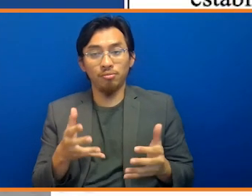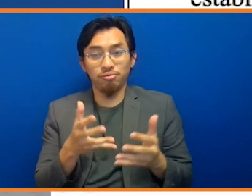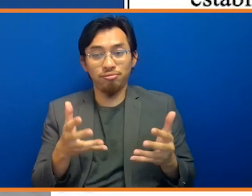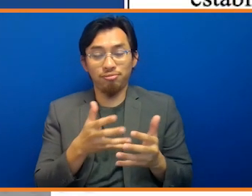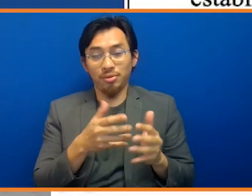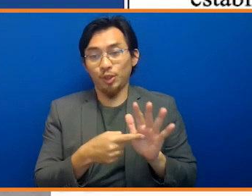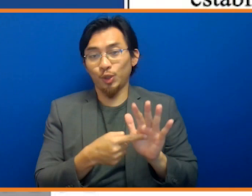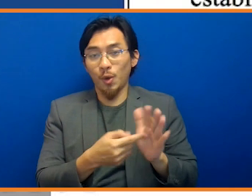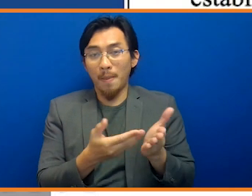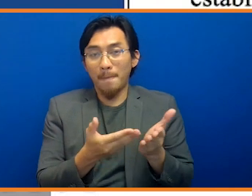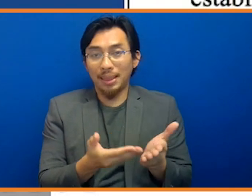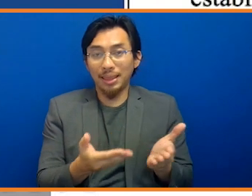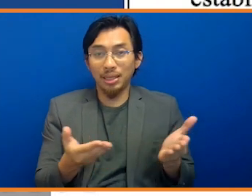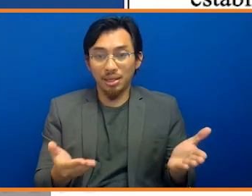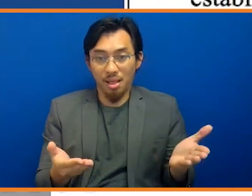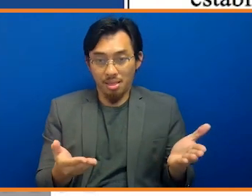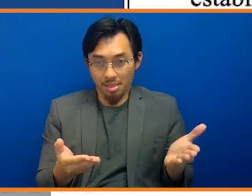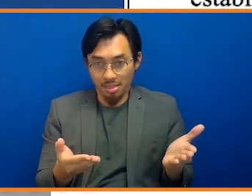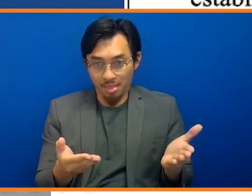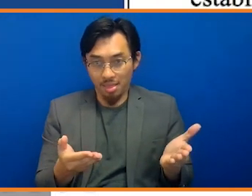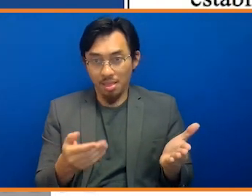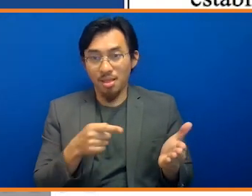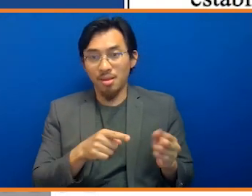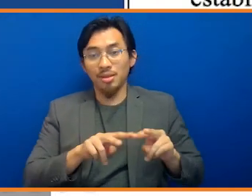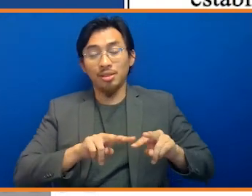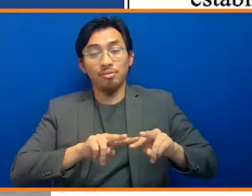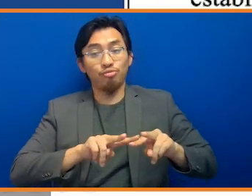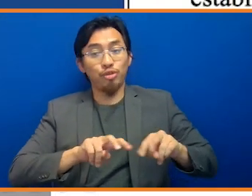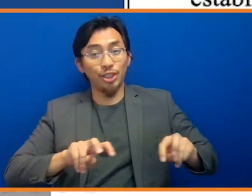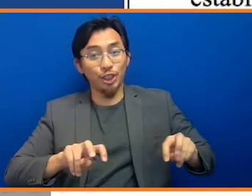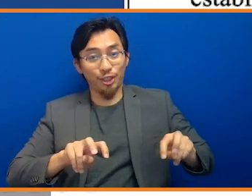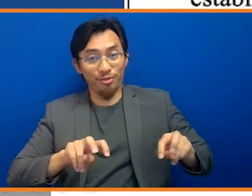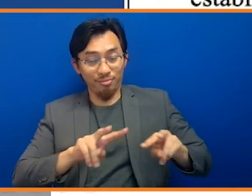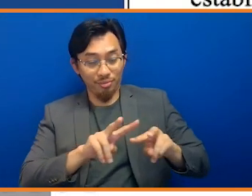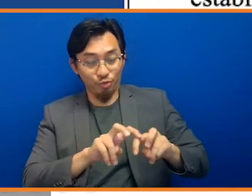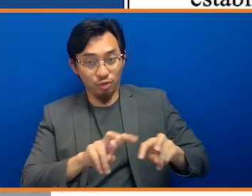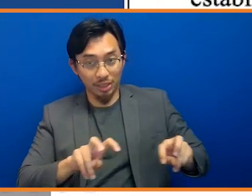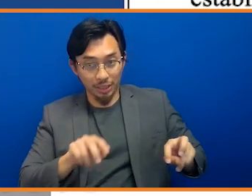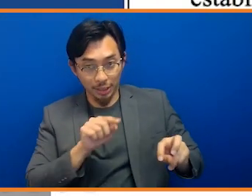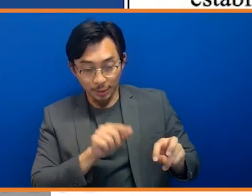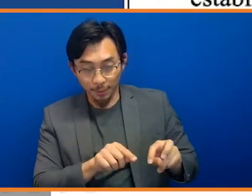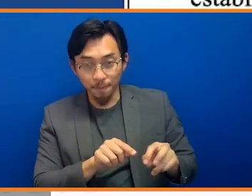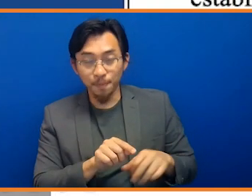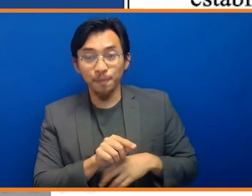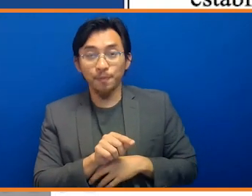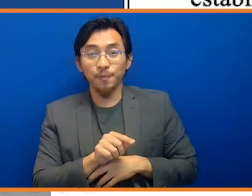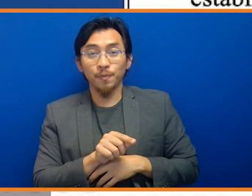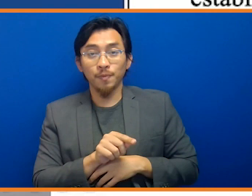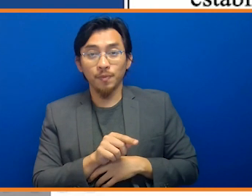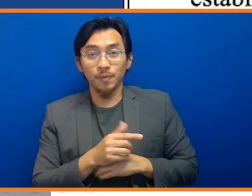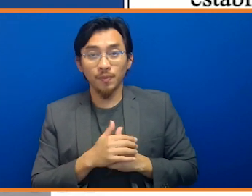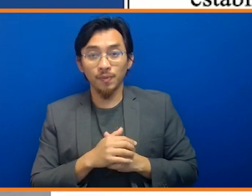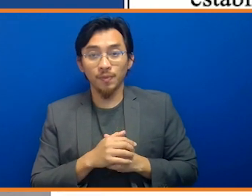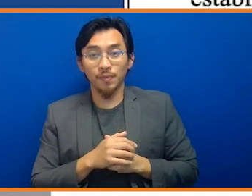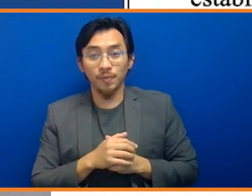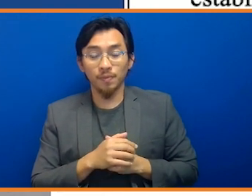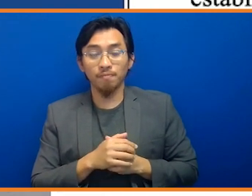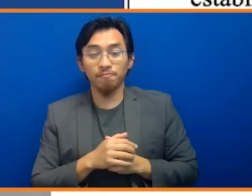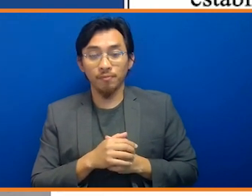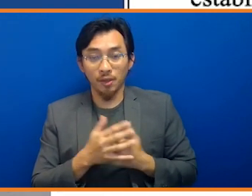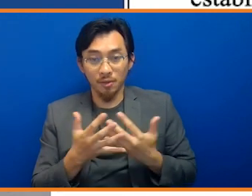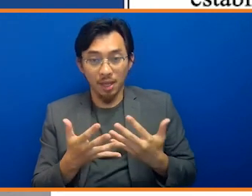encourage exhibit material based on research result. So even we